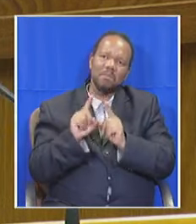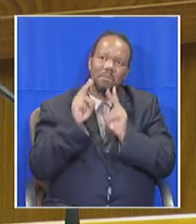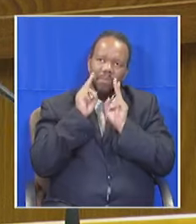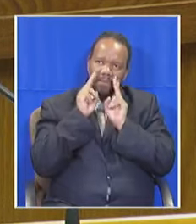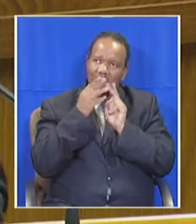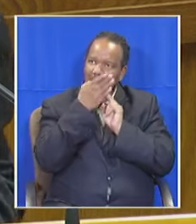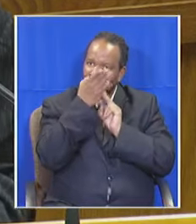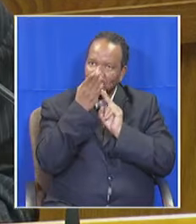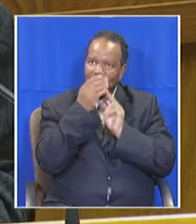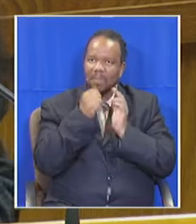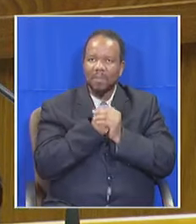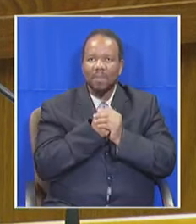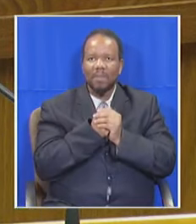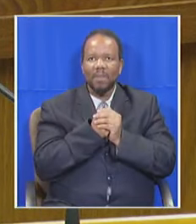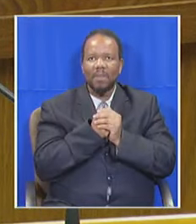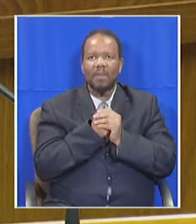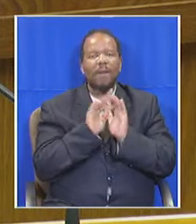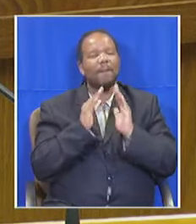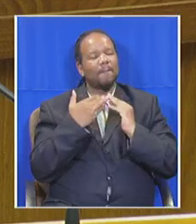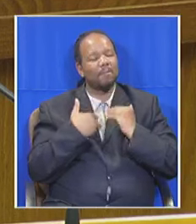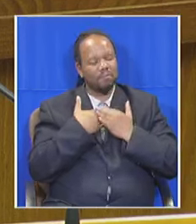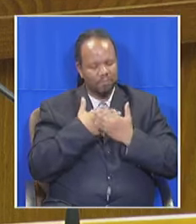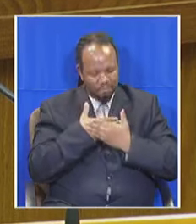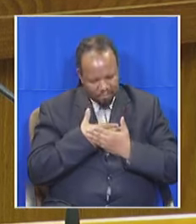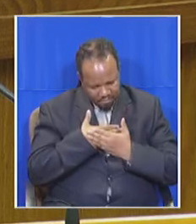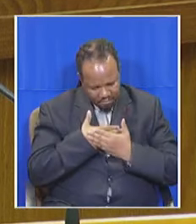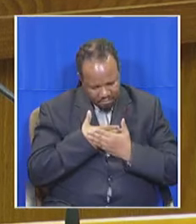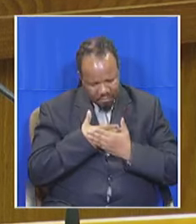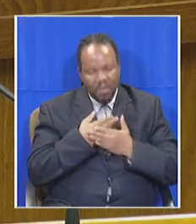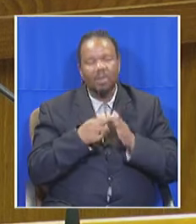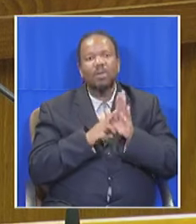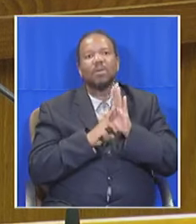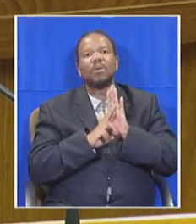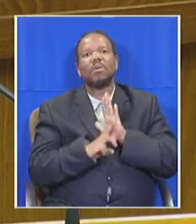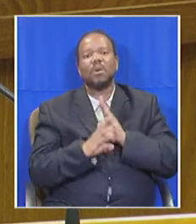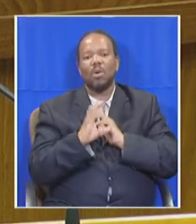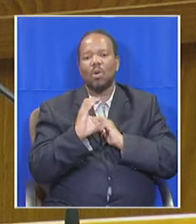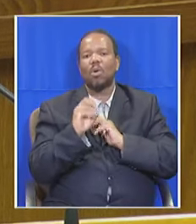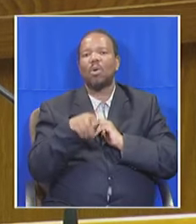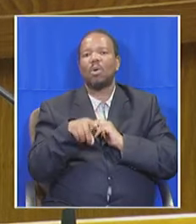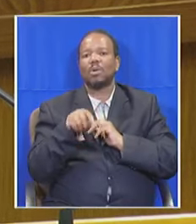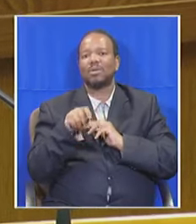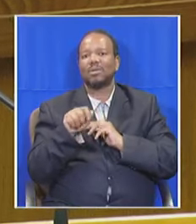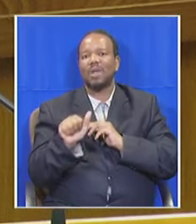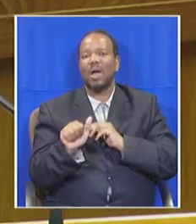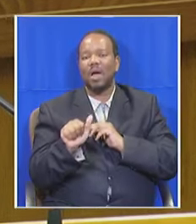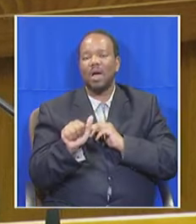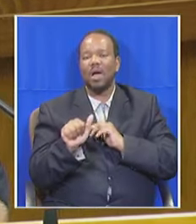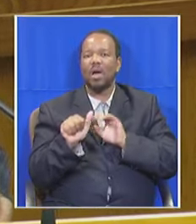gallery. It is my privilege to stand here on behalf of the COCTA Portfolio Committee to indicate to